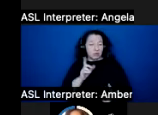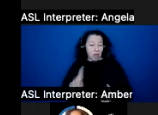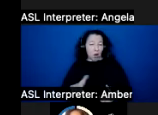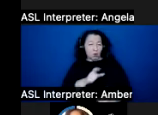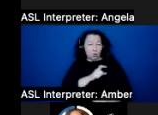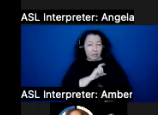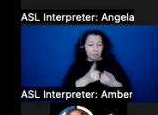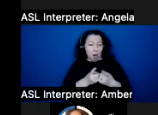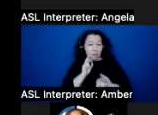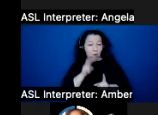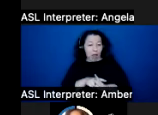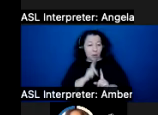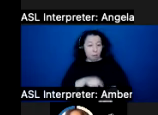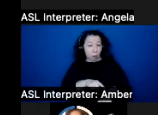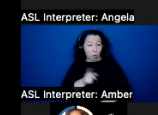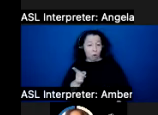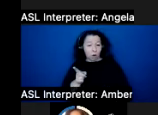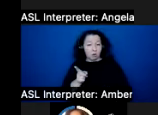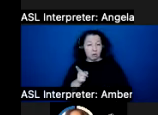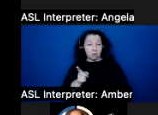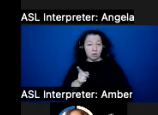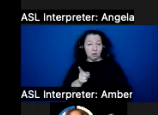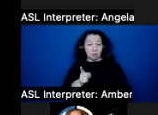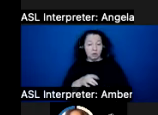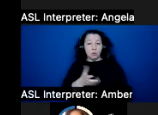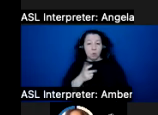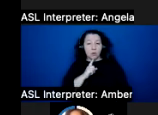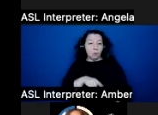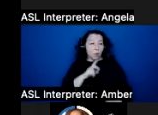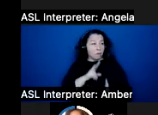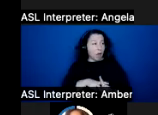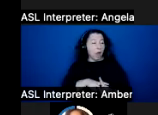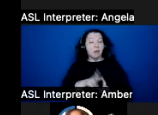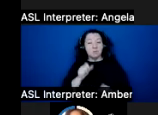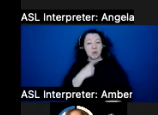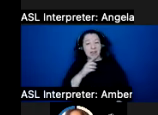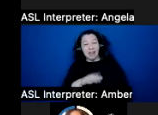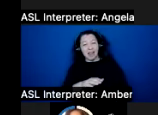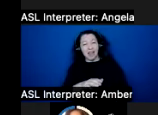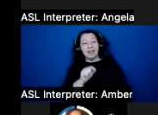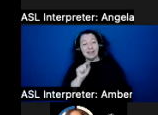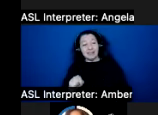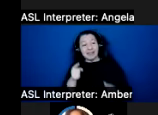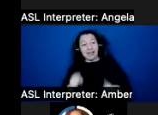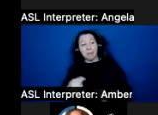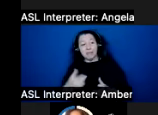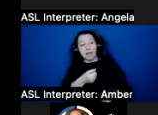file a report, I think that this is just something to say, like, hey, this happened several years